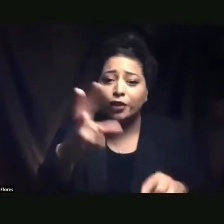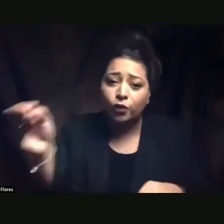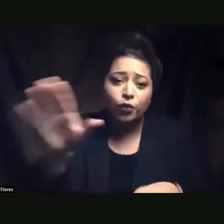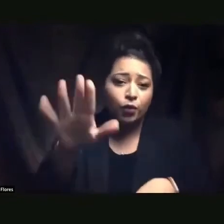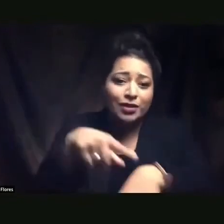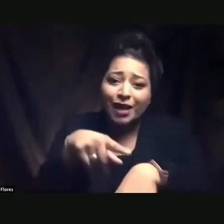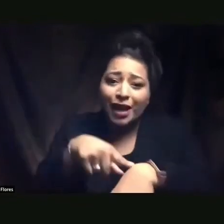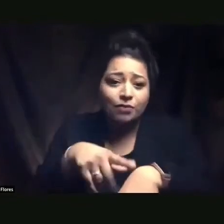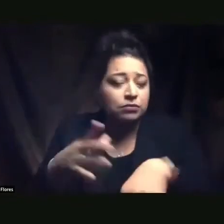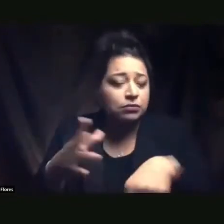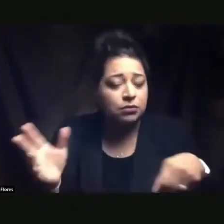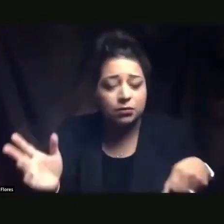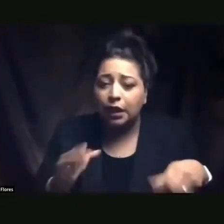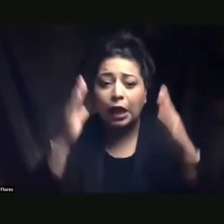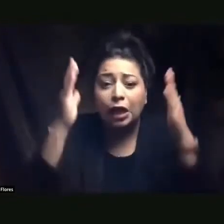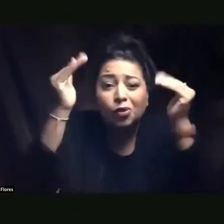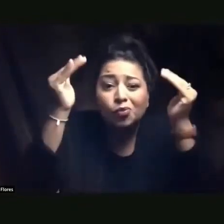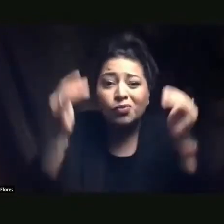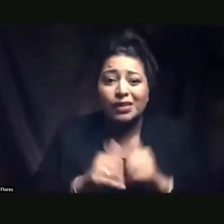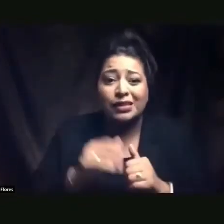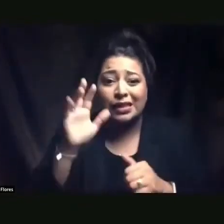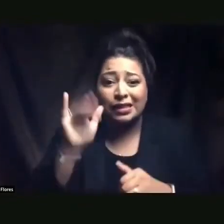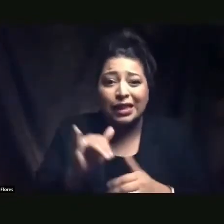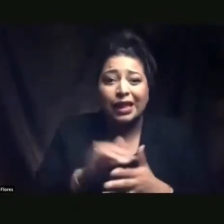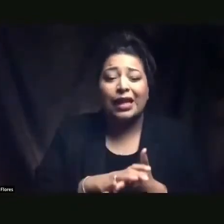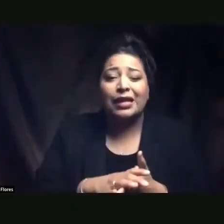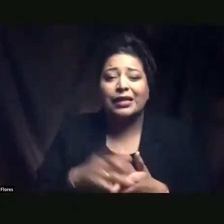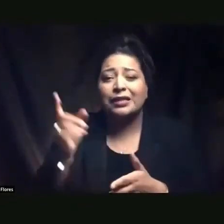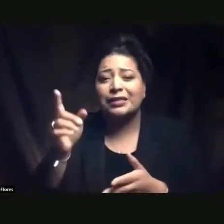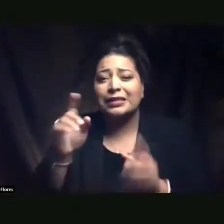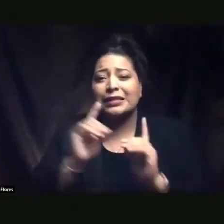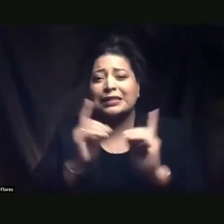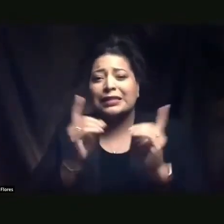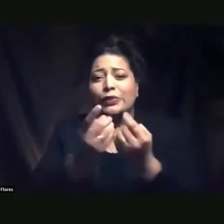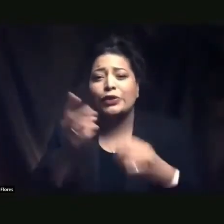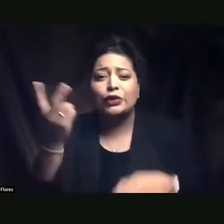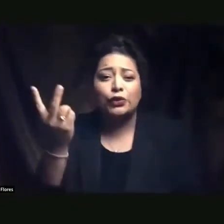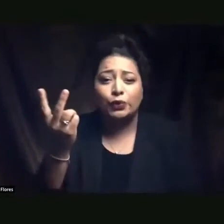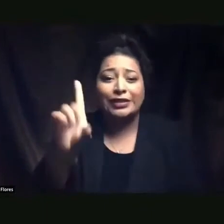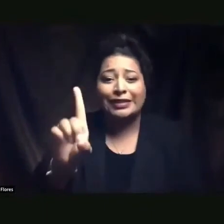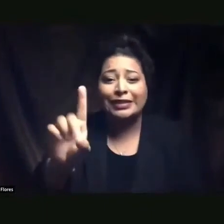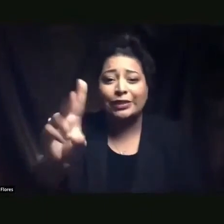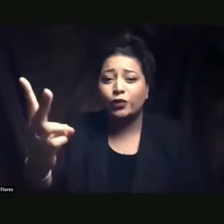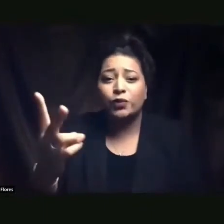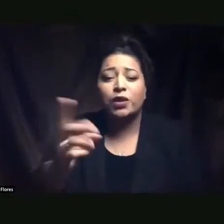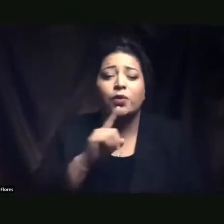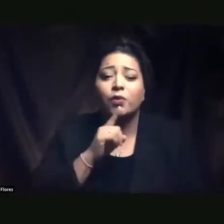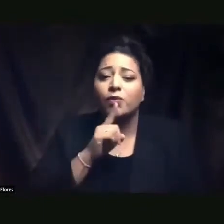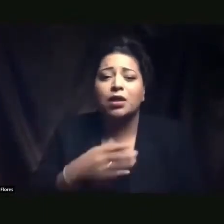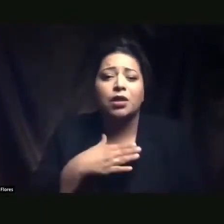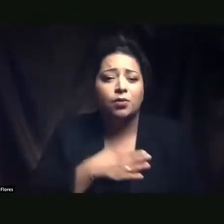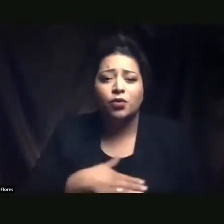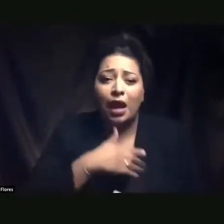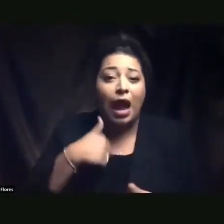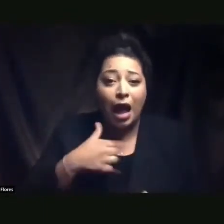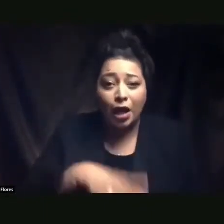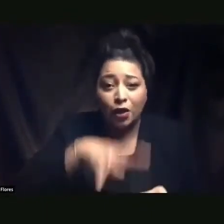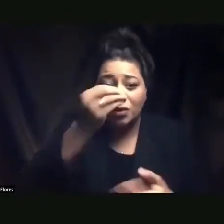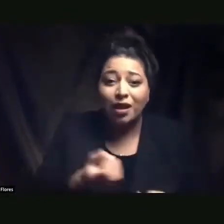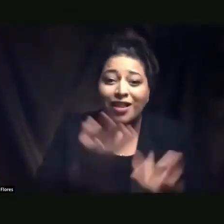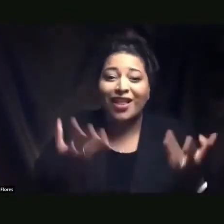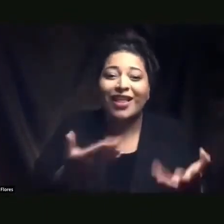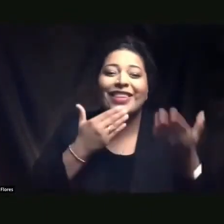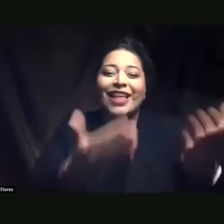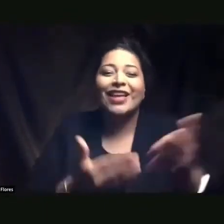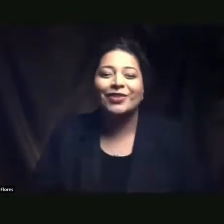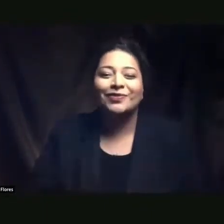And I hope that the residents of District 2, including me, I know I really appreciated it. I learned a lot. Thank you.